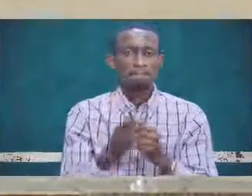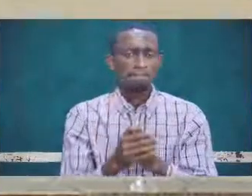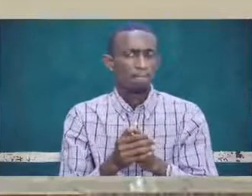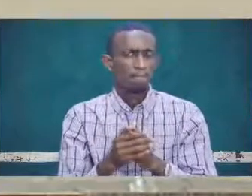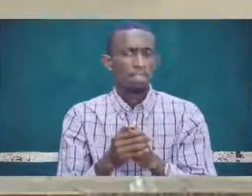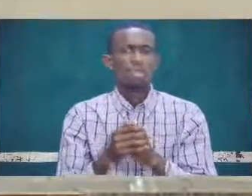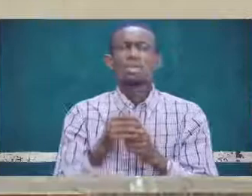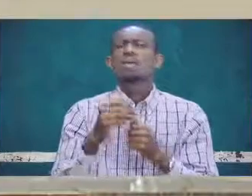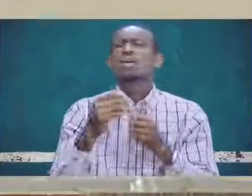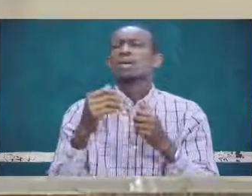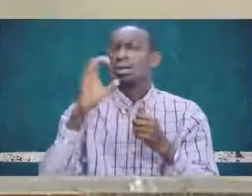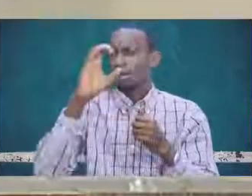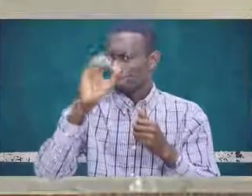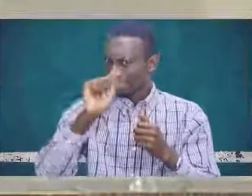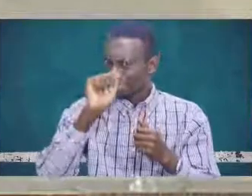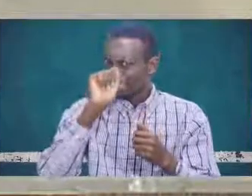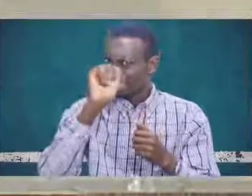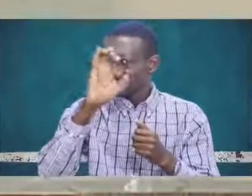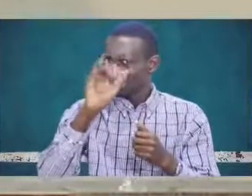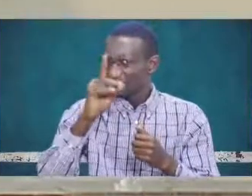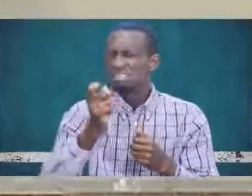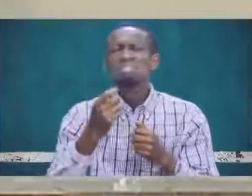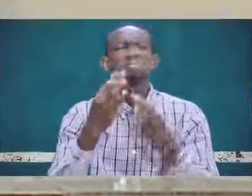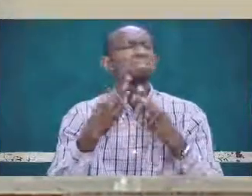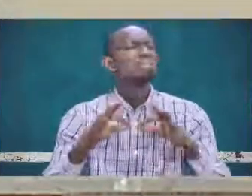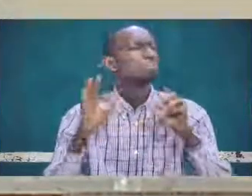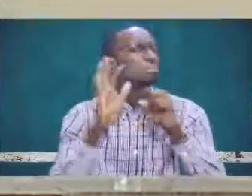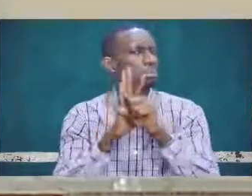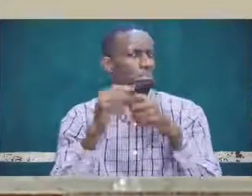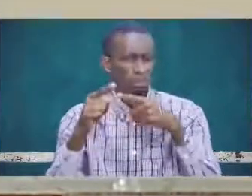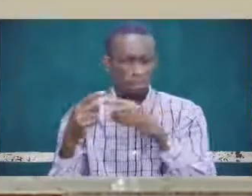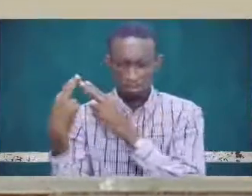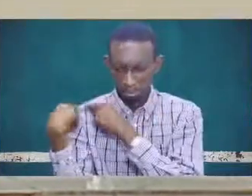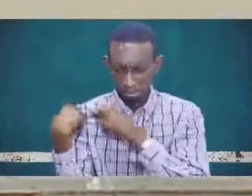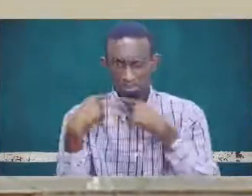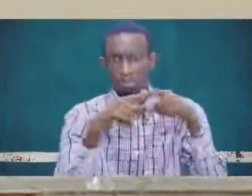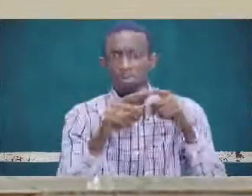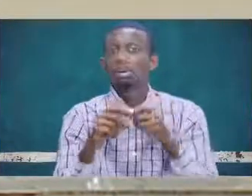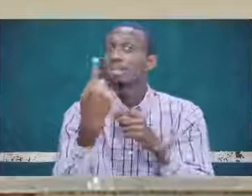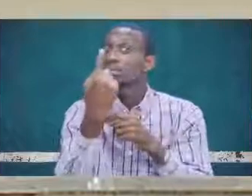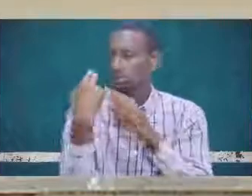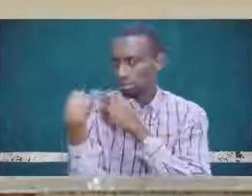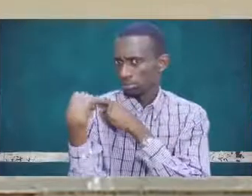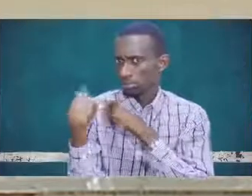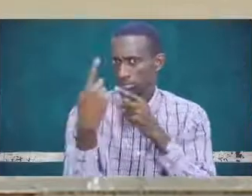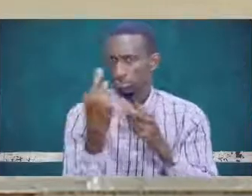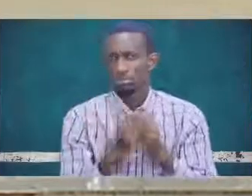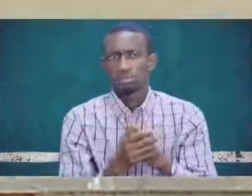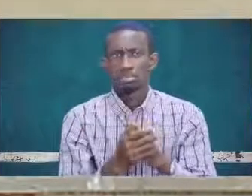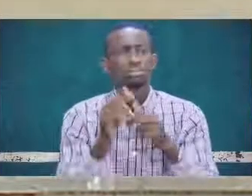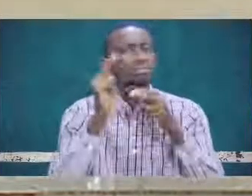and acid has several functions in the stomach. One of the functions which starts with hydrochloric